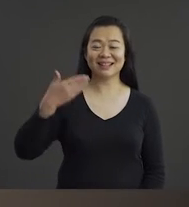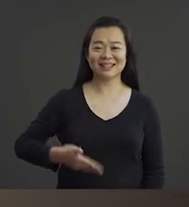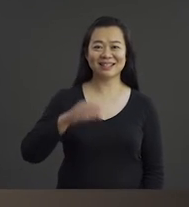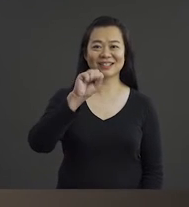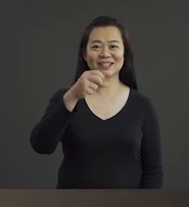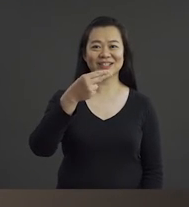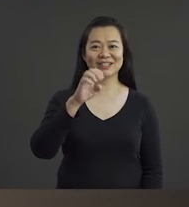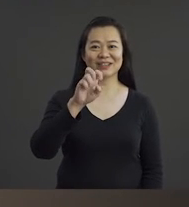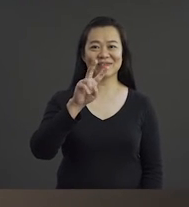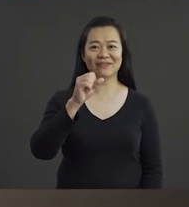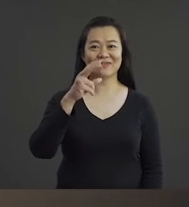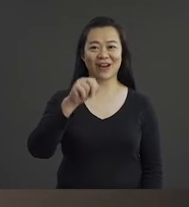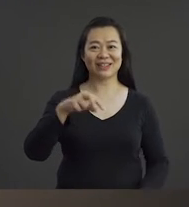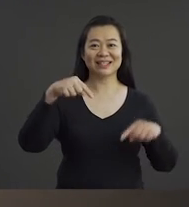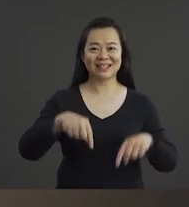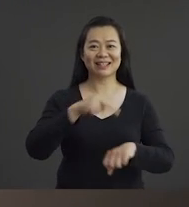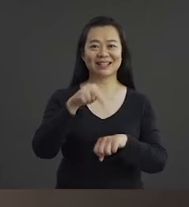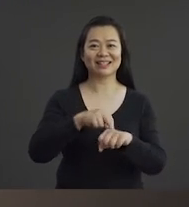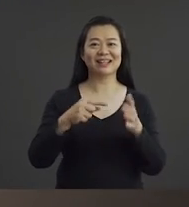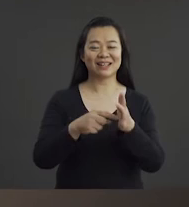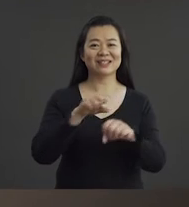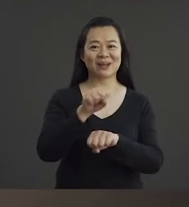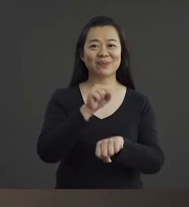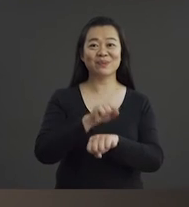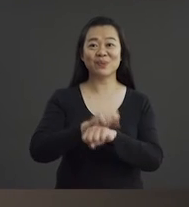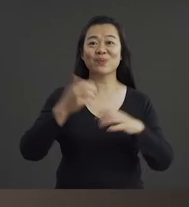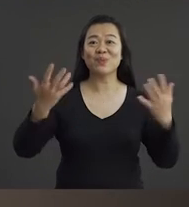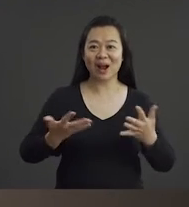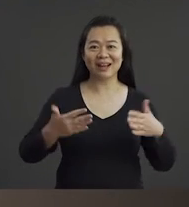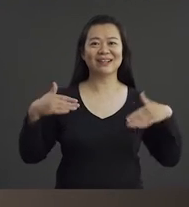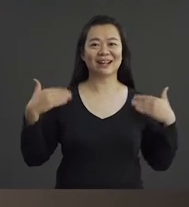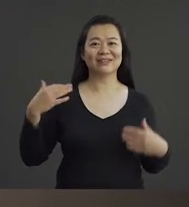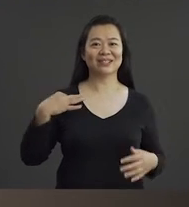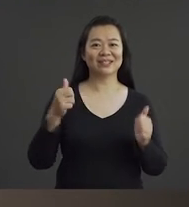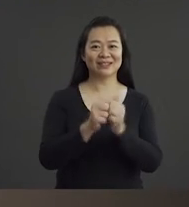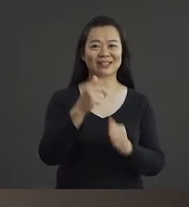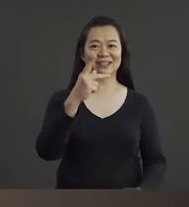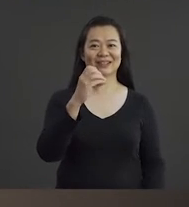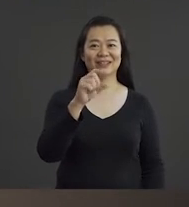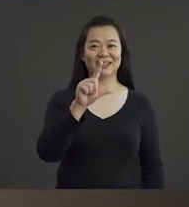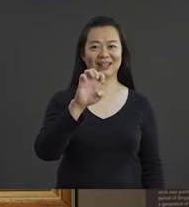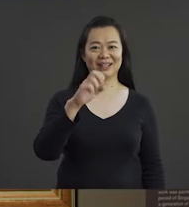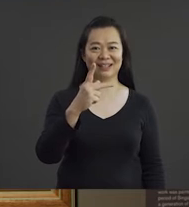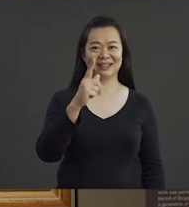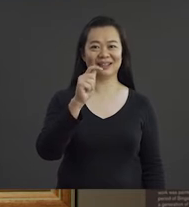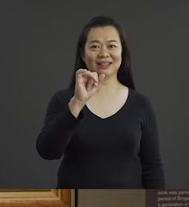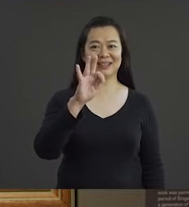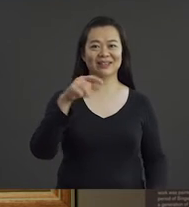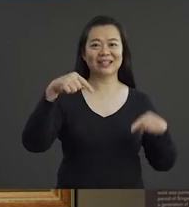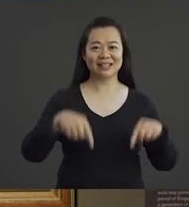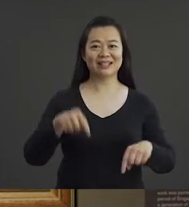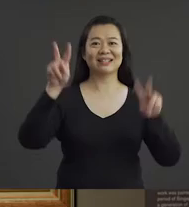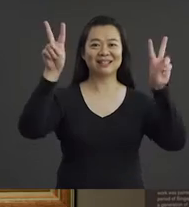Hi, I'm Shevon, a youth volunteer with Kolektif at National Gallery Singapore, and this is Art in 90 Seconds.